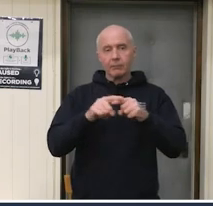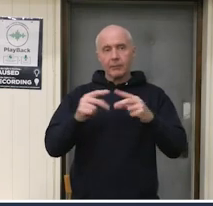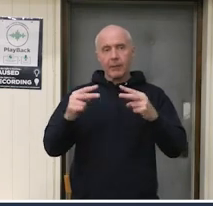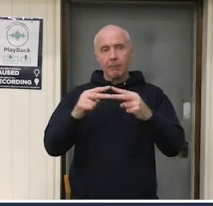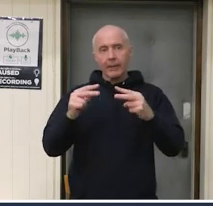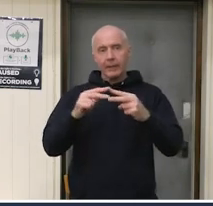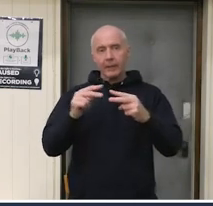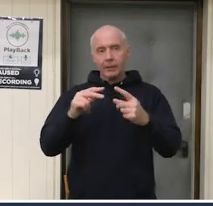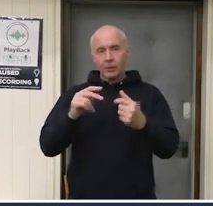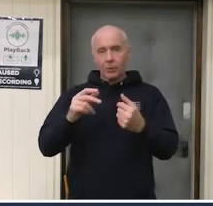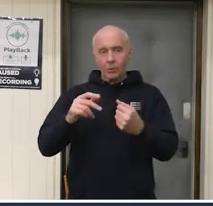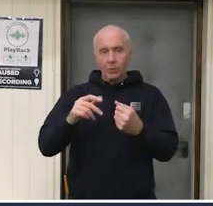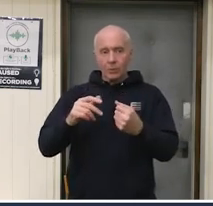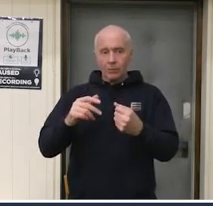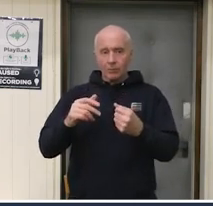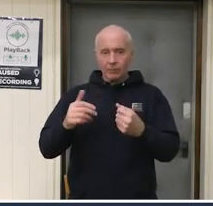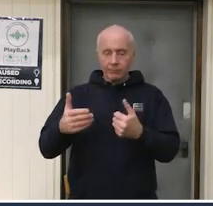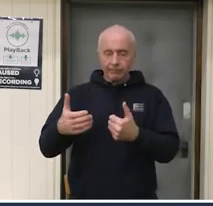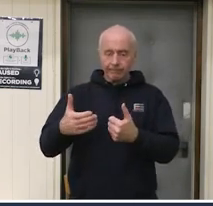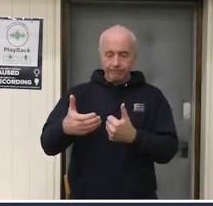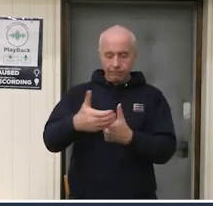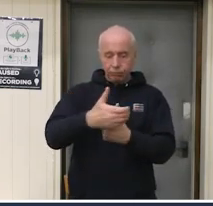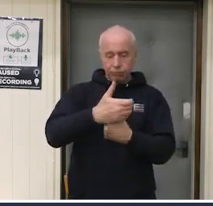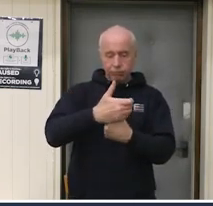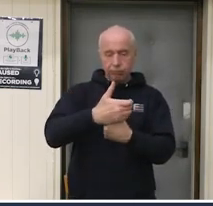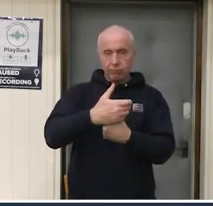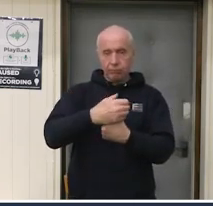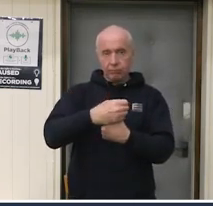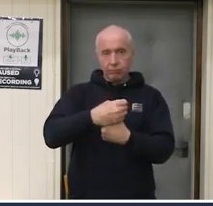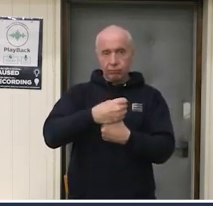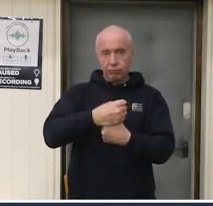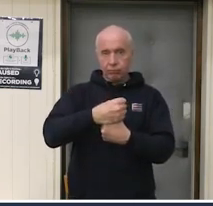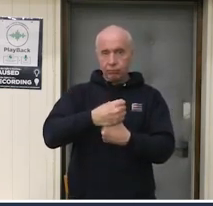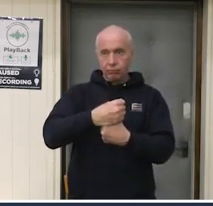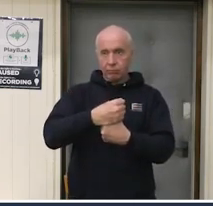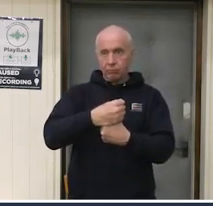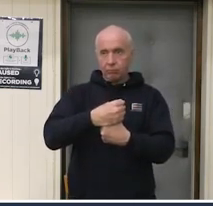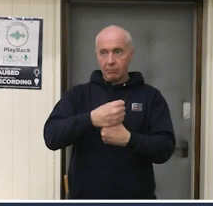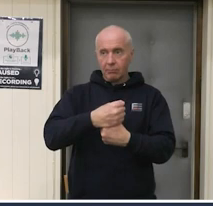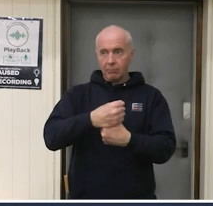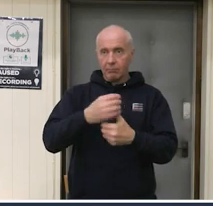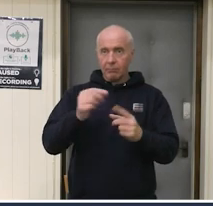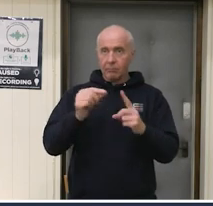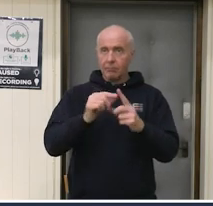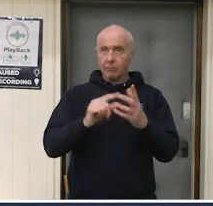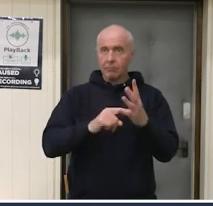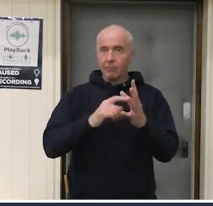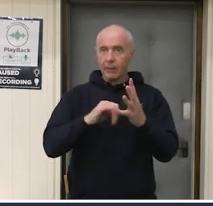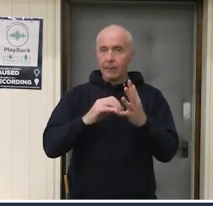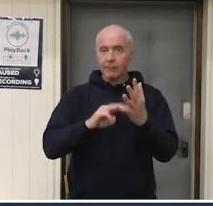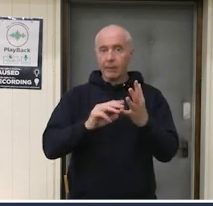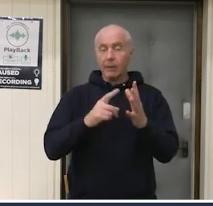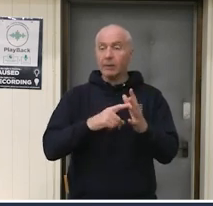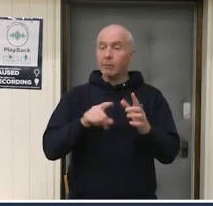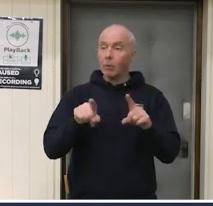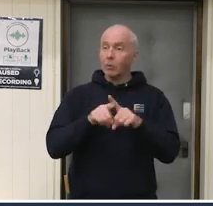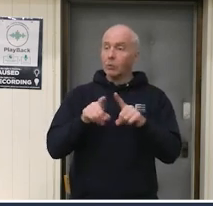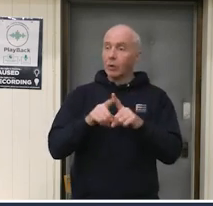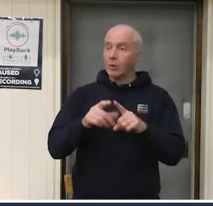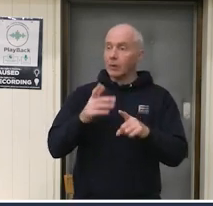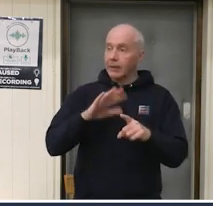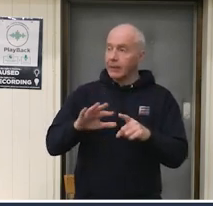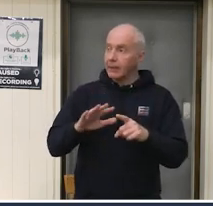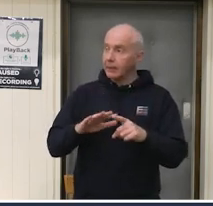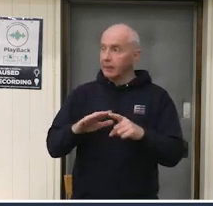the plasma, confining it. But however, we also need another axis